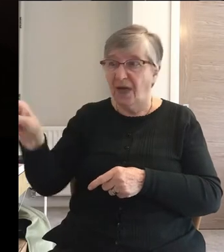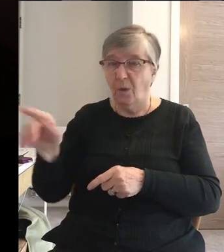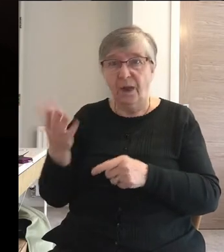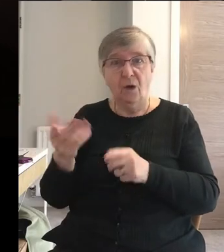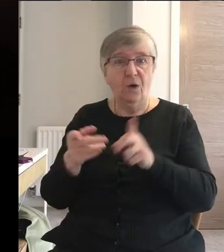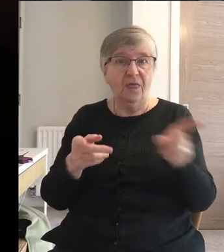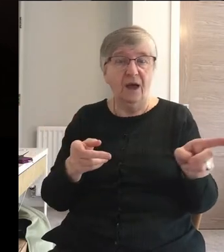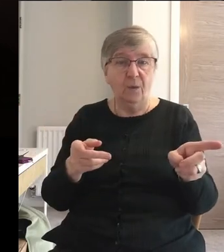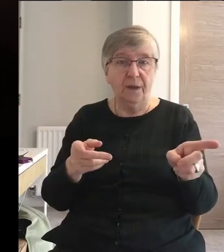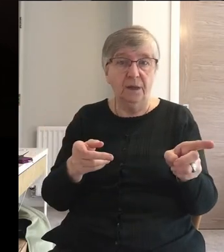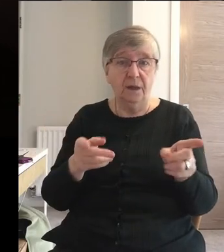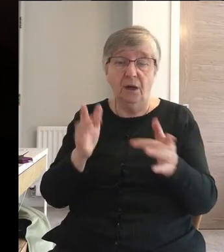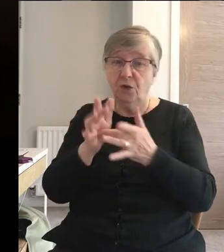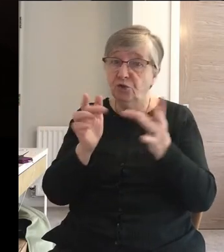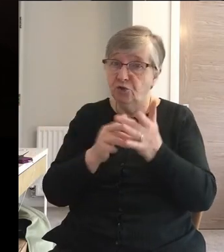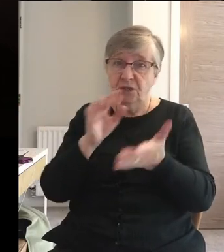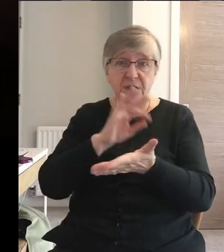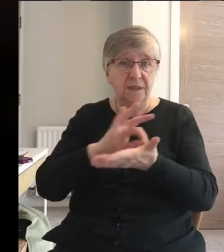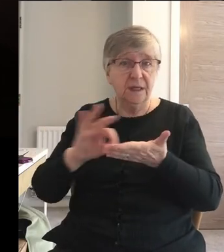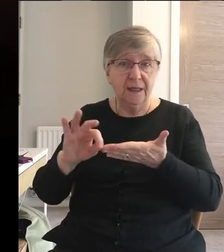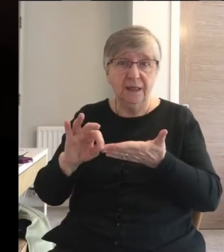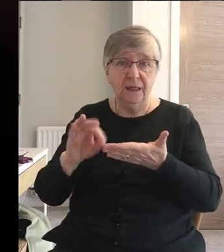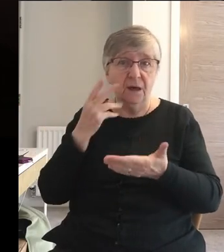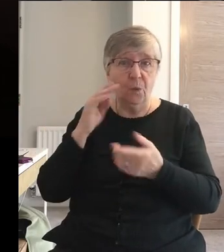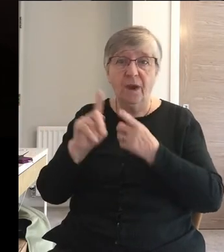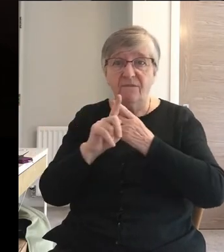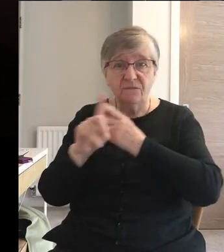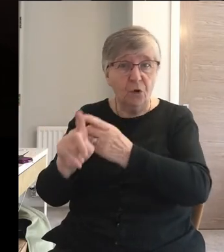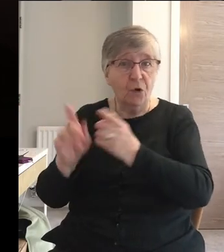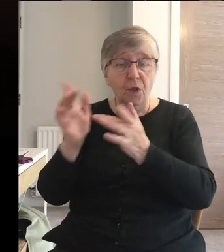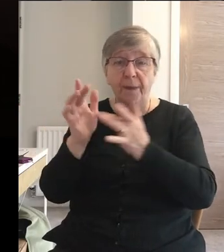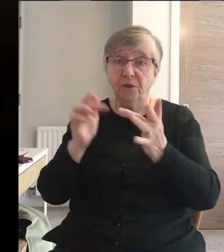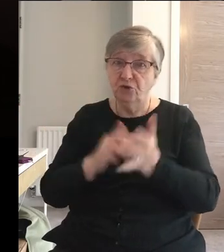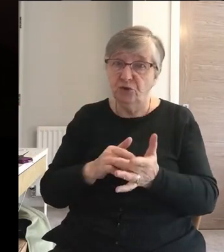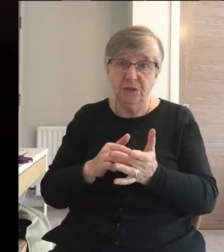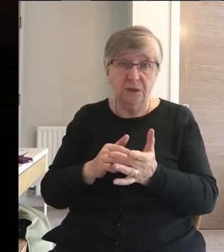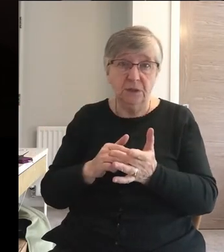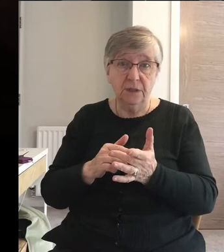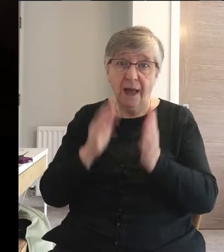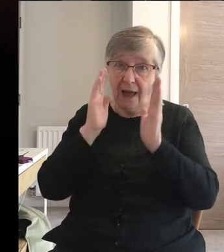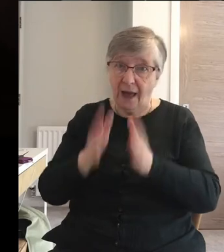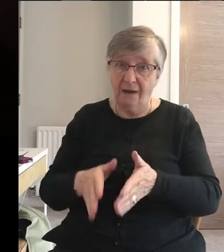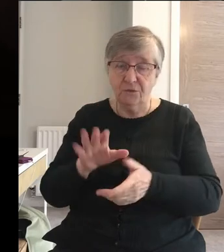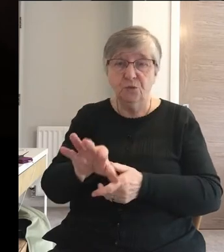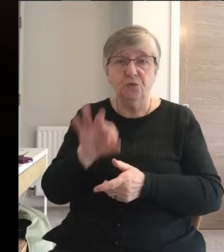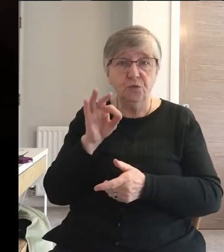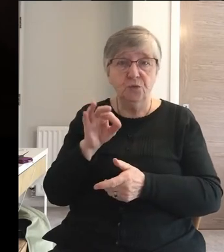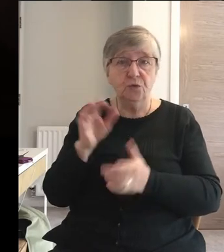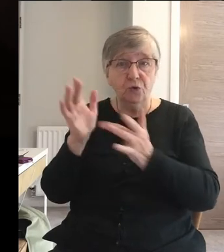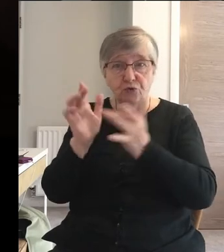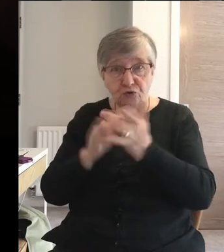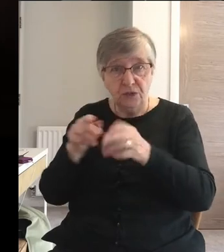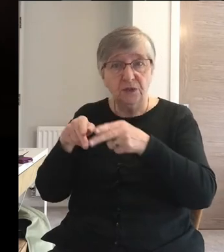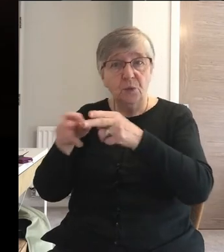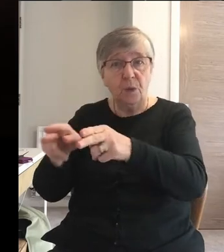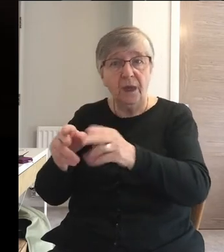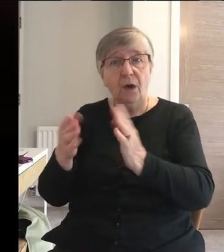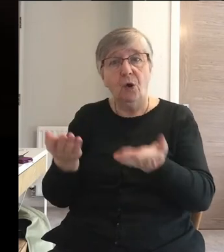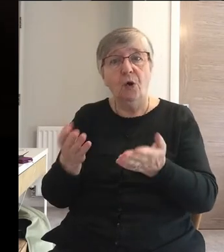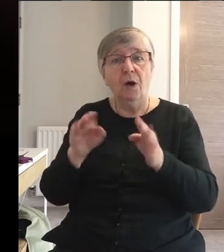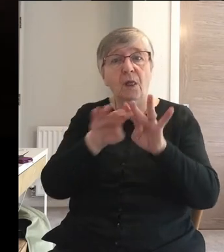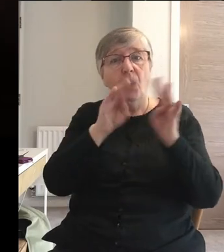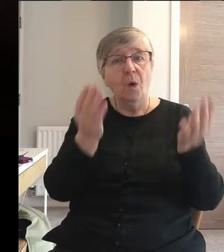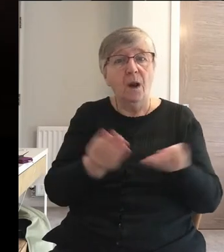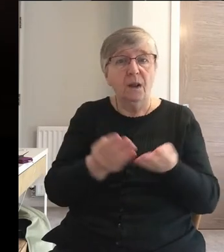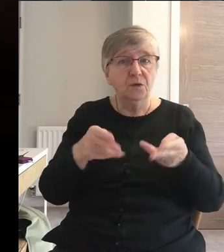And Jesus was clear that when following him, it was one or the other. It was his way or the world's way. Jesus said to